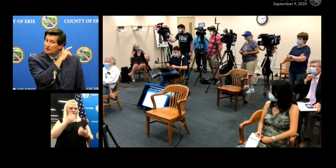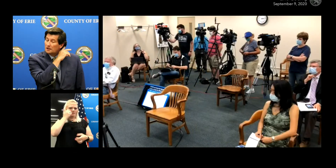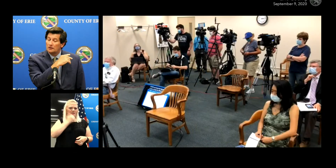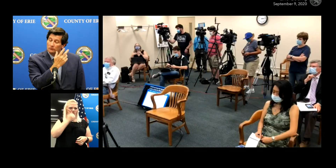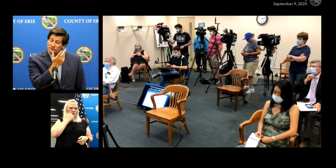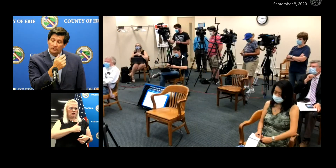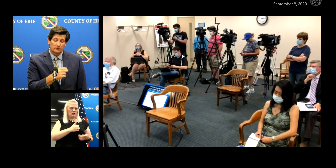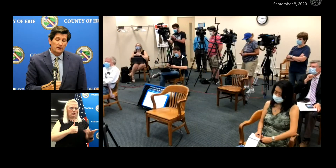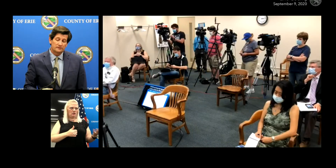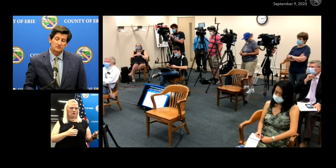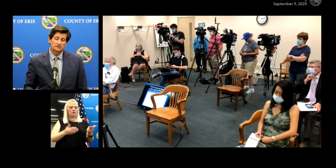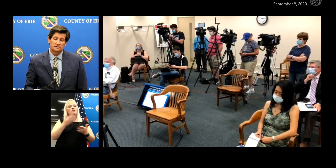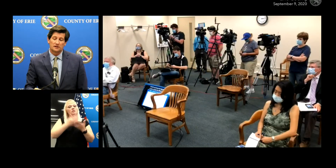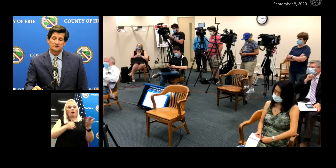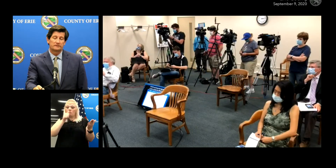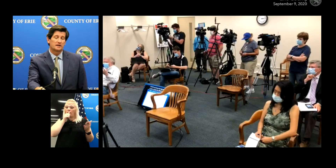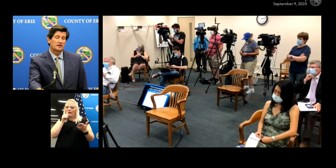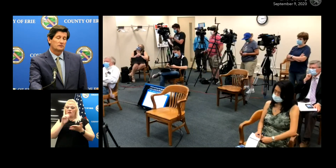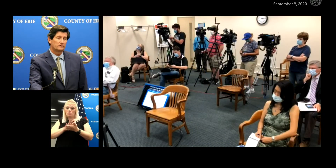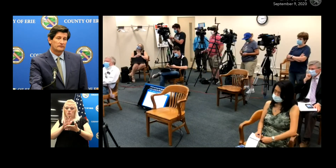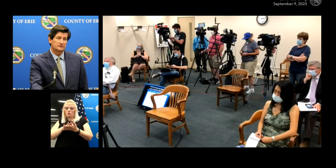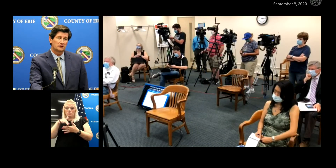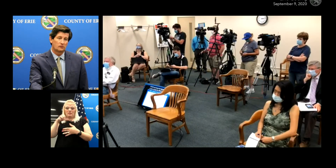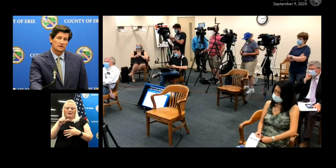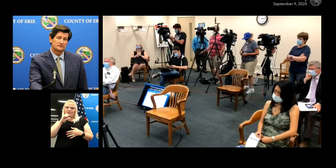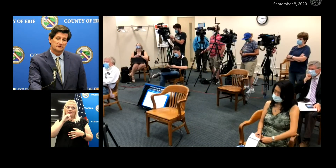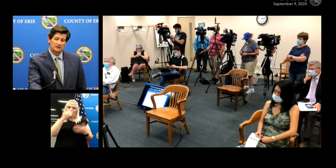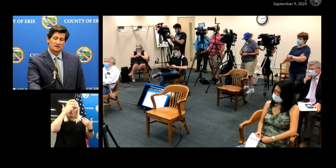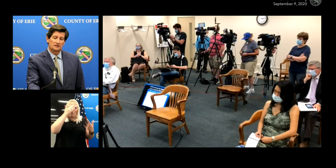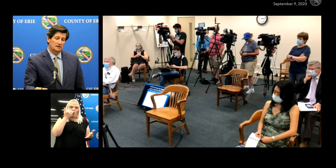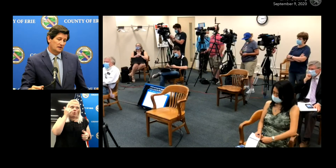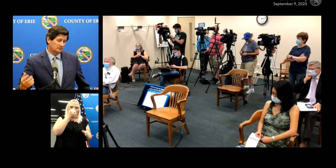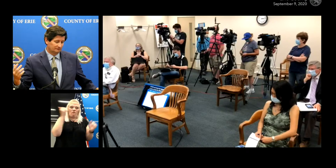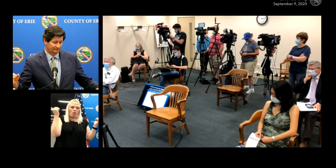as opposed to... Some of the private schools are in class every day. I don't know if every single one is.